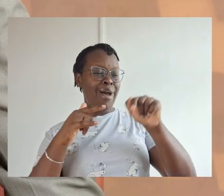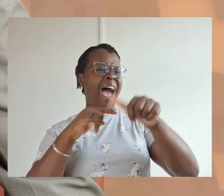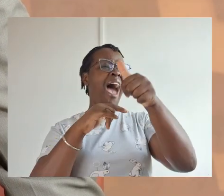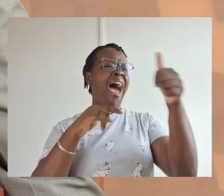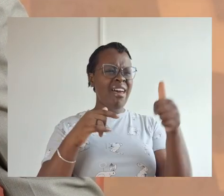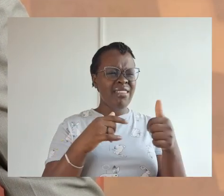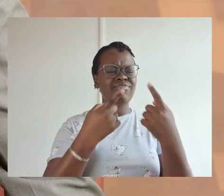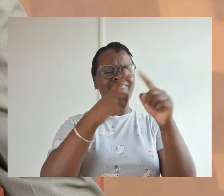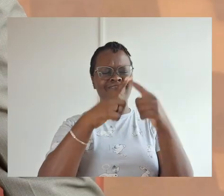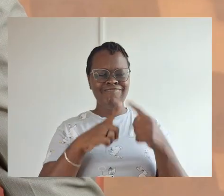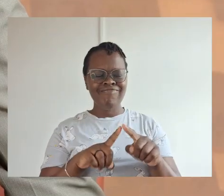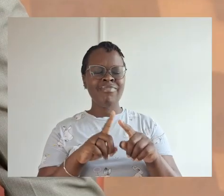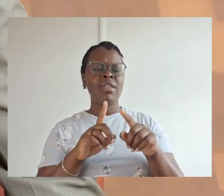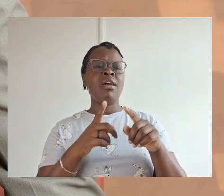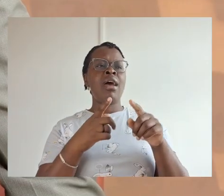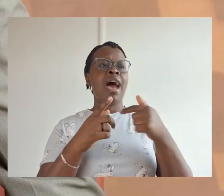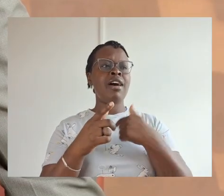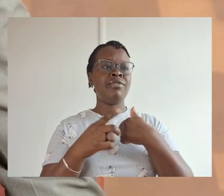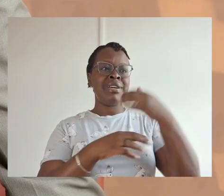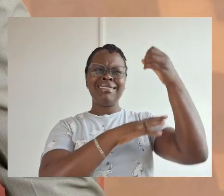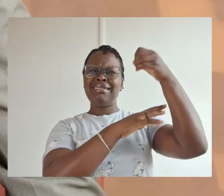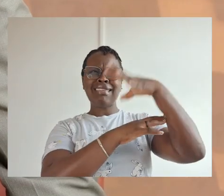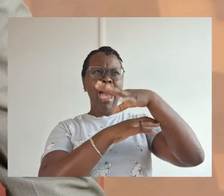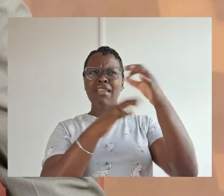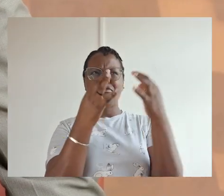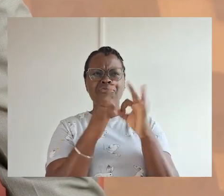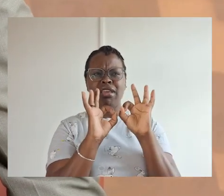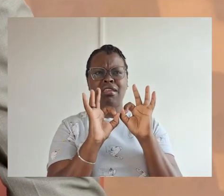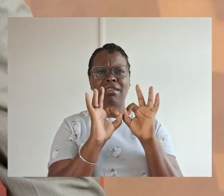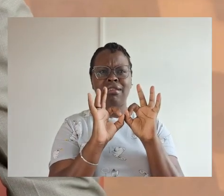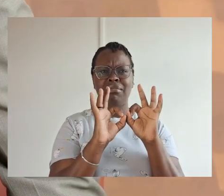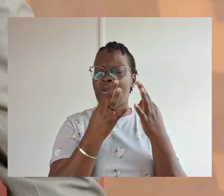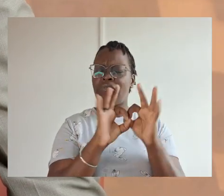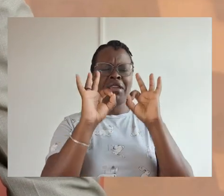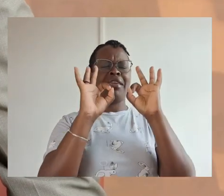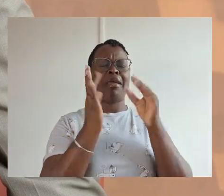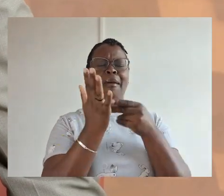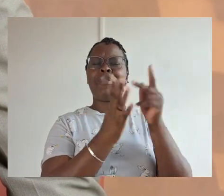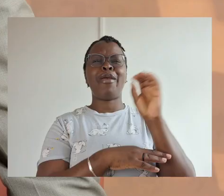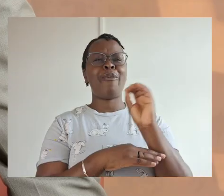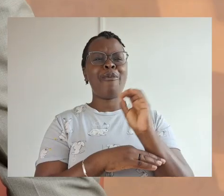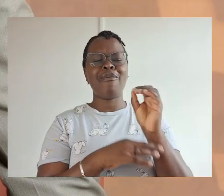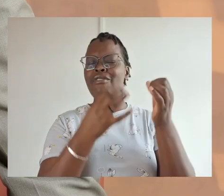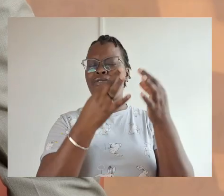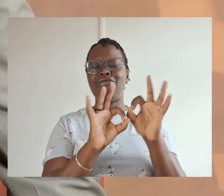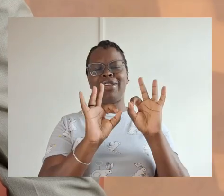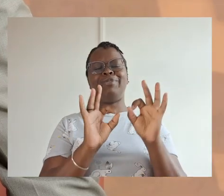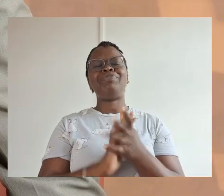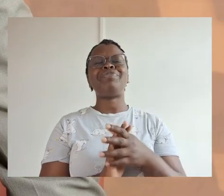refugee camps are, Turkana County, Kakuma, the sun is amazing. It comes from, it's 12